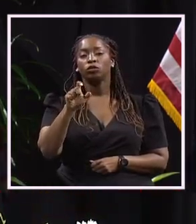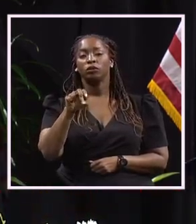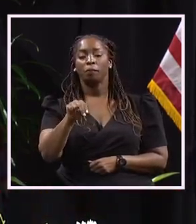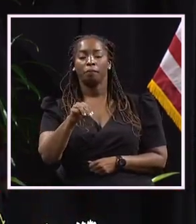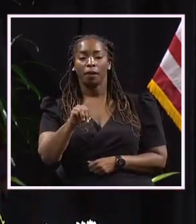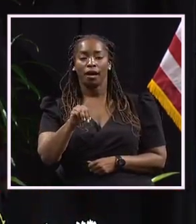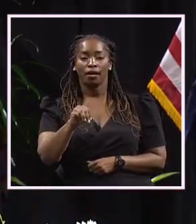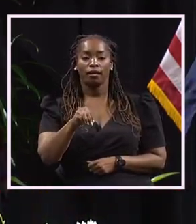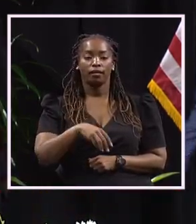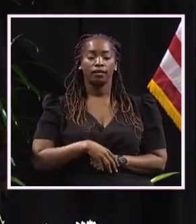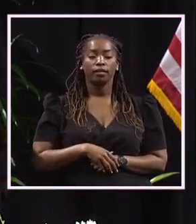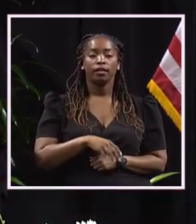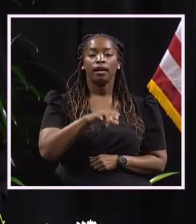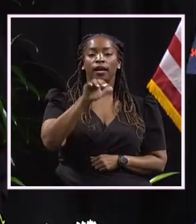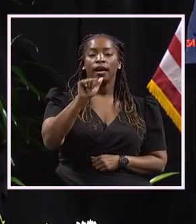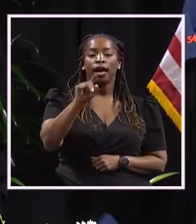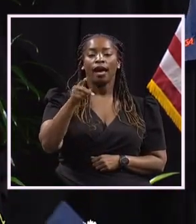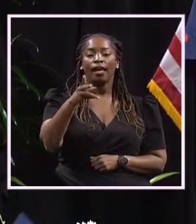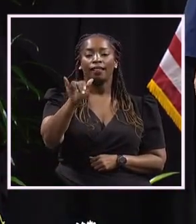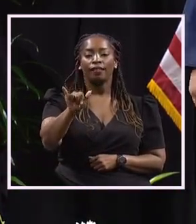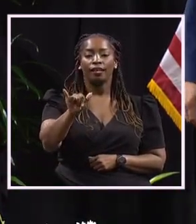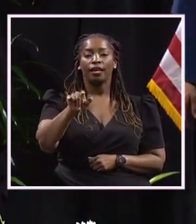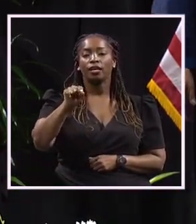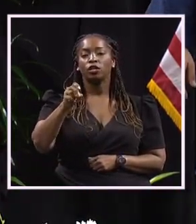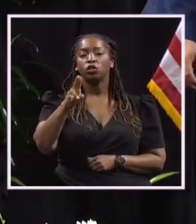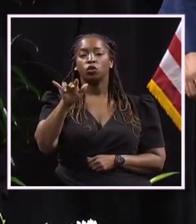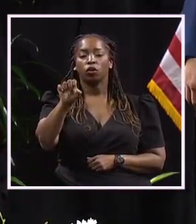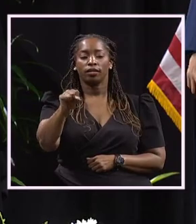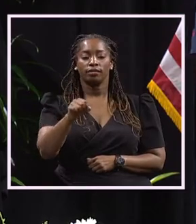Joel Anthony Torres, Master of Science.